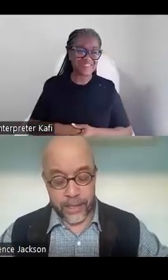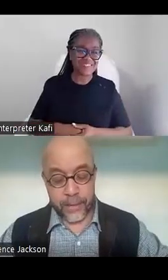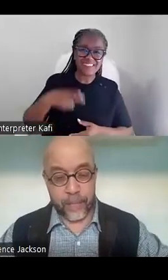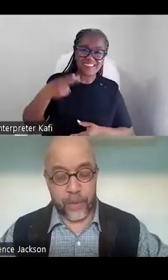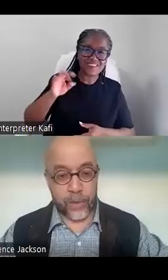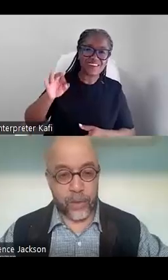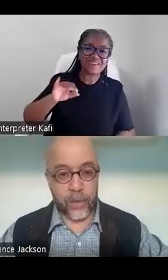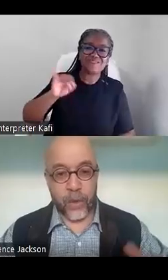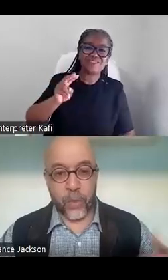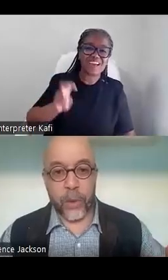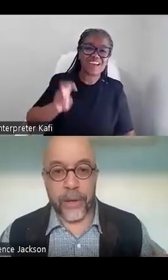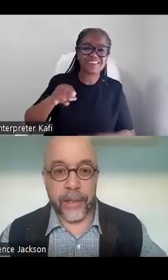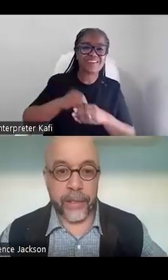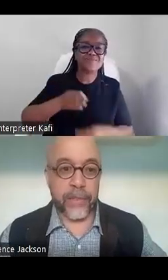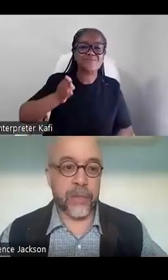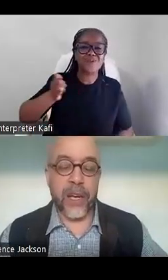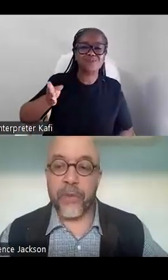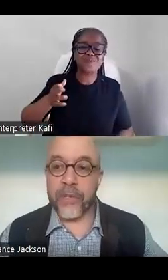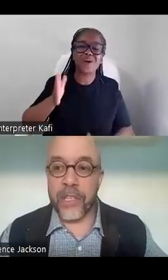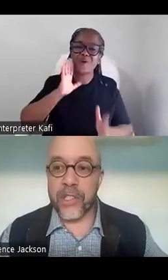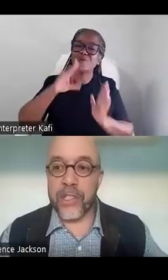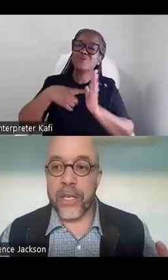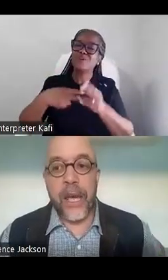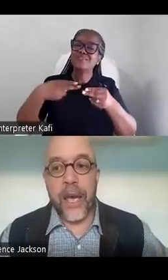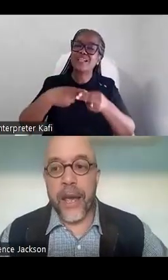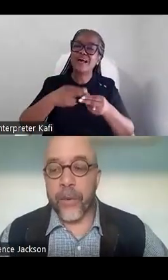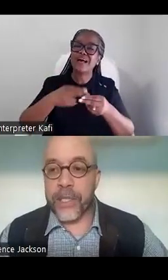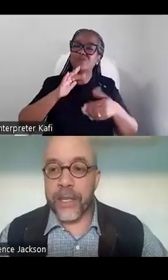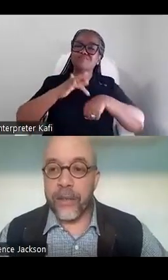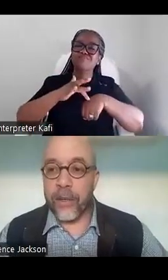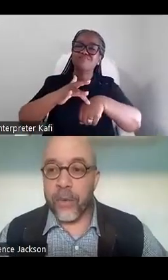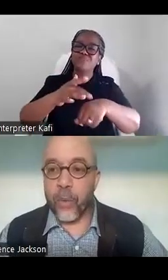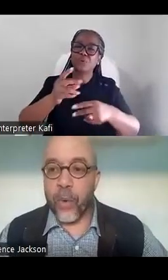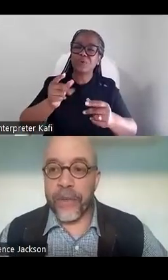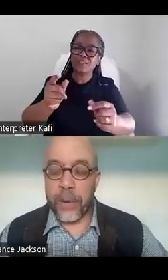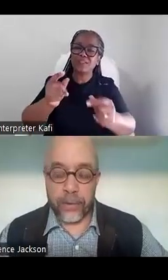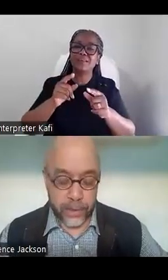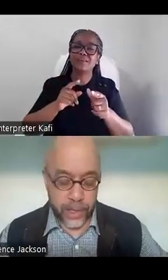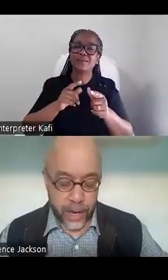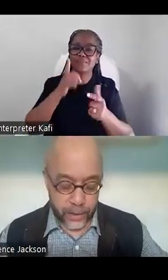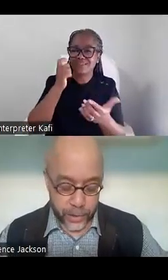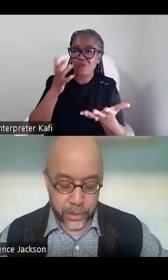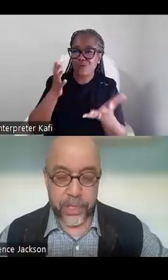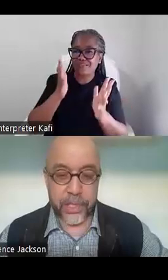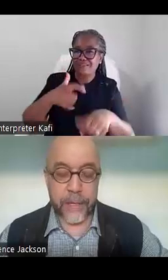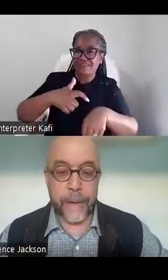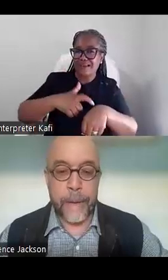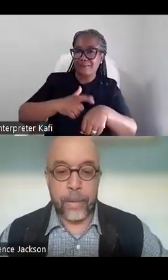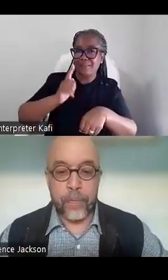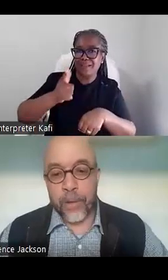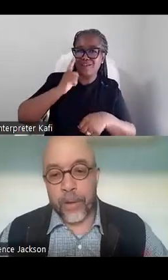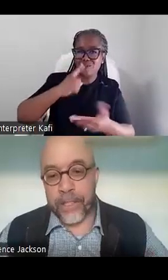slides, somewhat quickly and leave us some time for discussions. And I would say, the one thing about this kind of research is